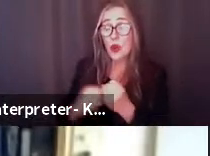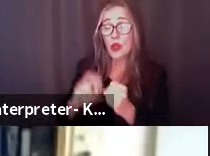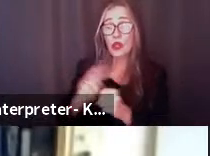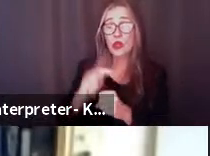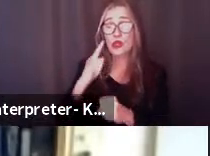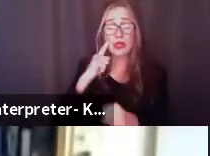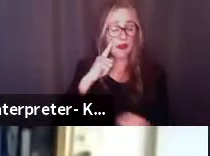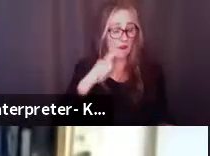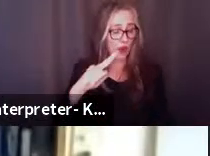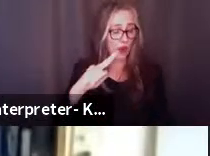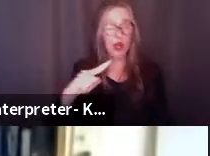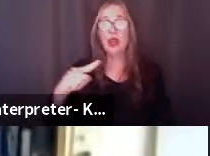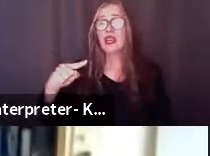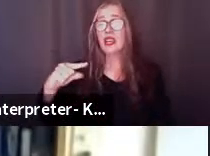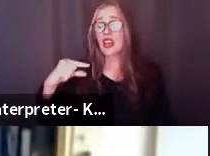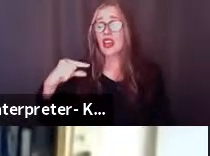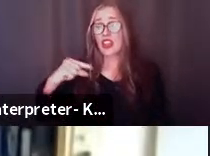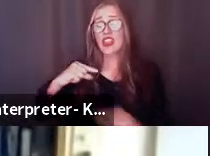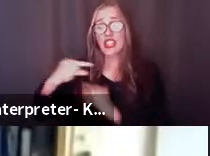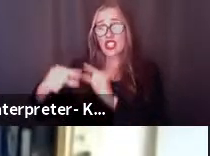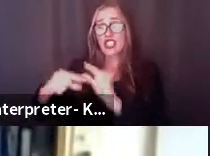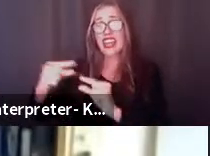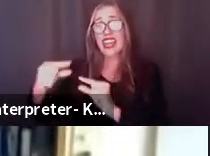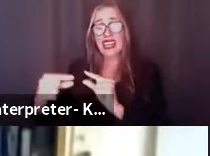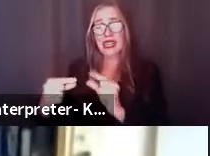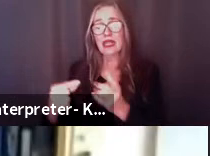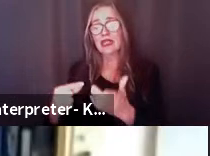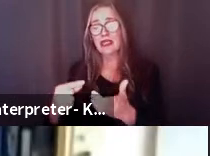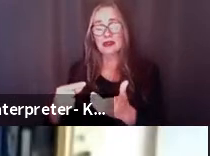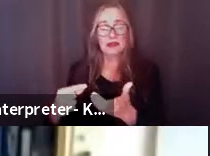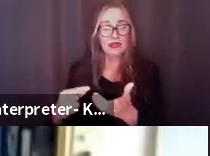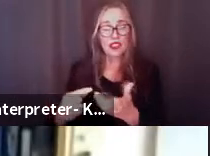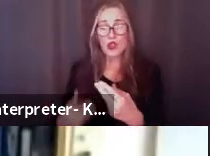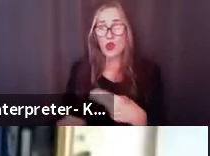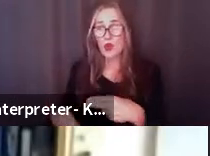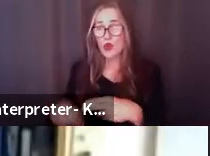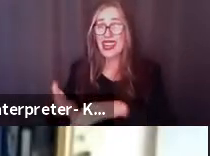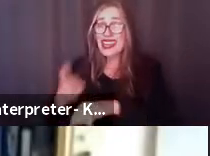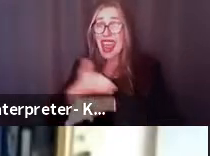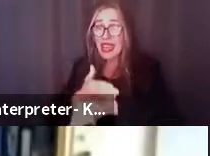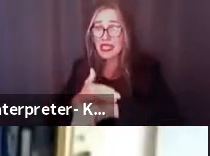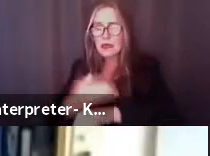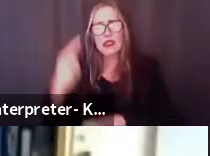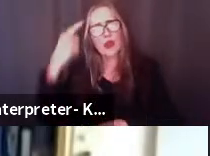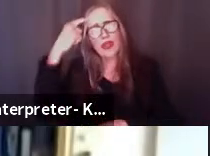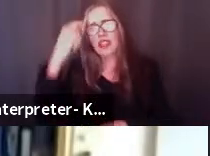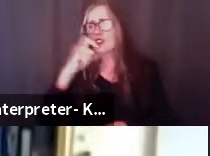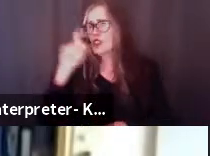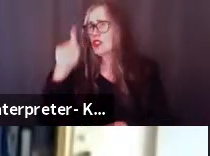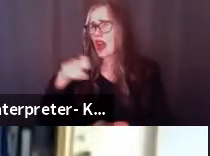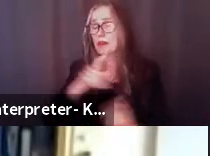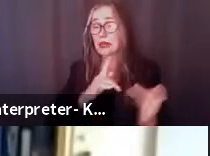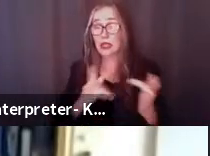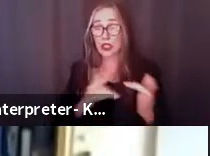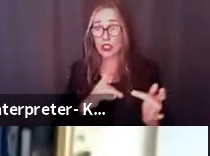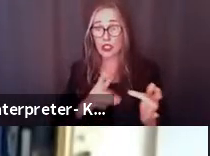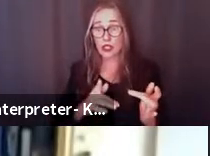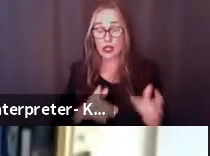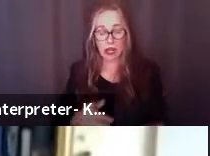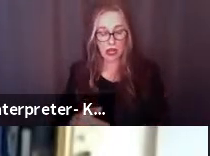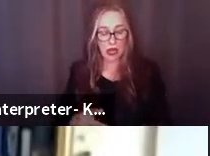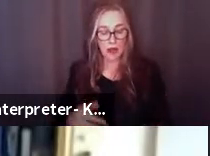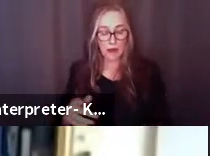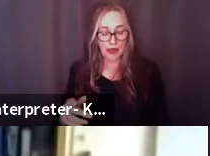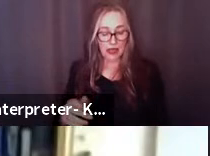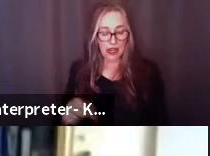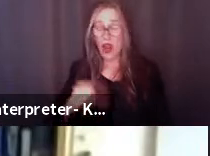enhancement and argue that therefore eugenics shouldn't be a concern but there are numerous reasons to